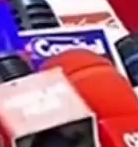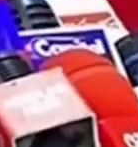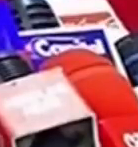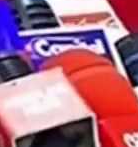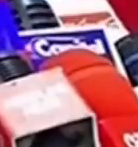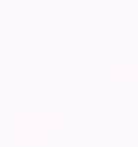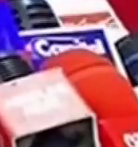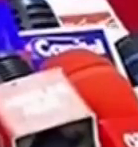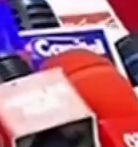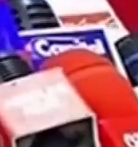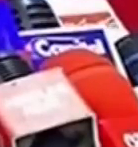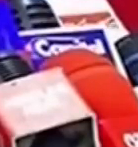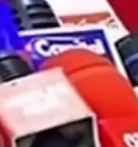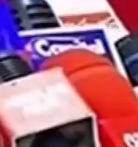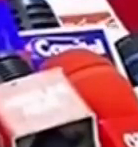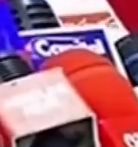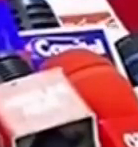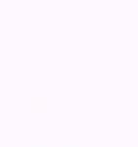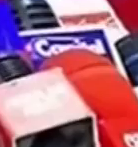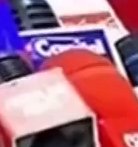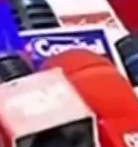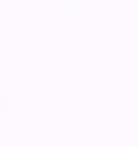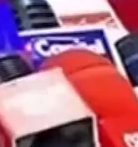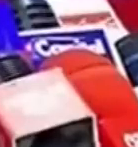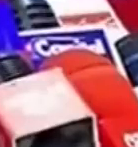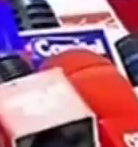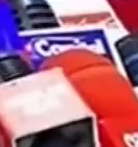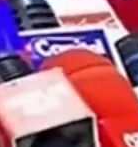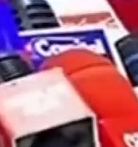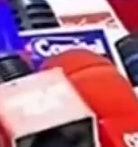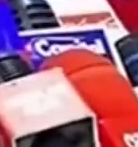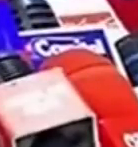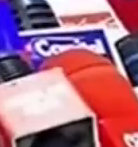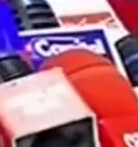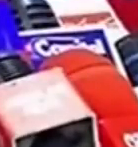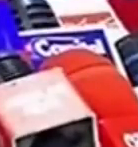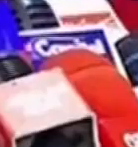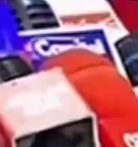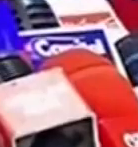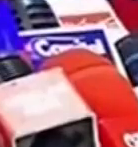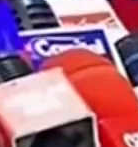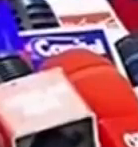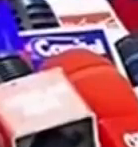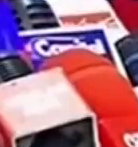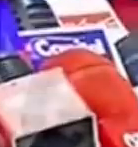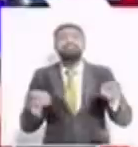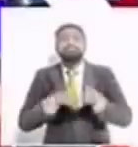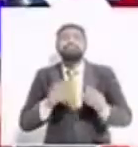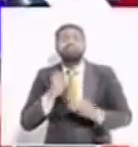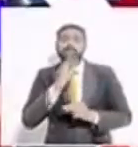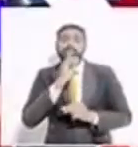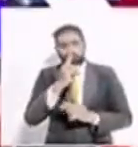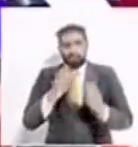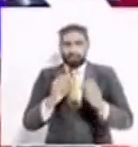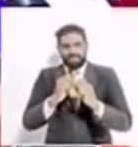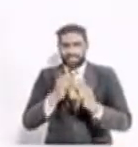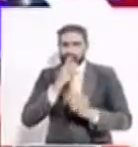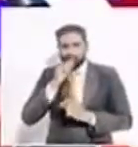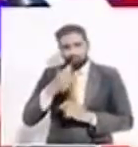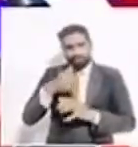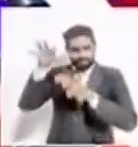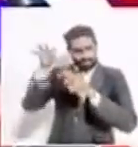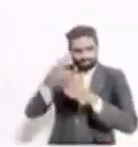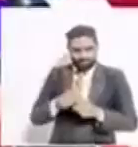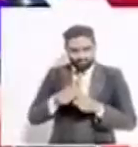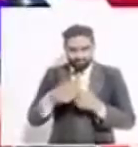act. Now if they bring $100 million, they can get 6 billion rupees. I don't think even a major corporate company can